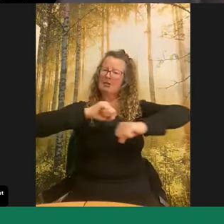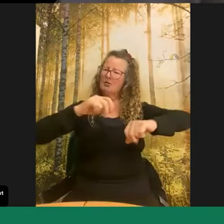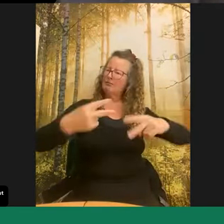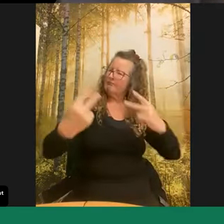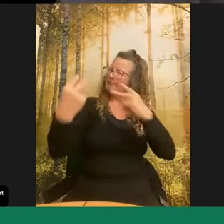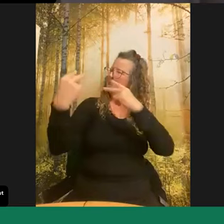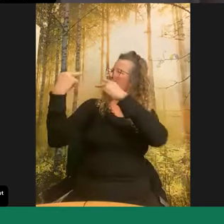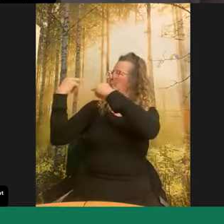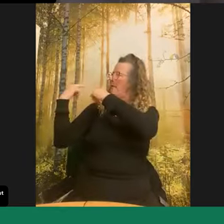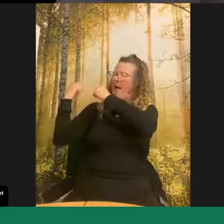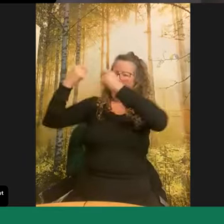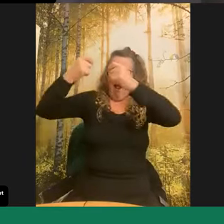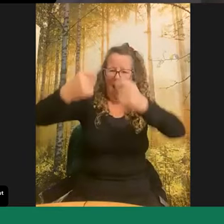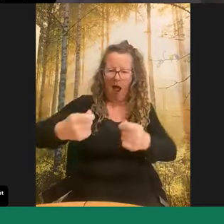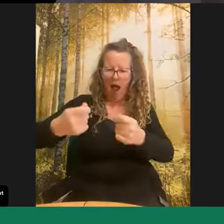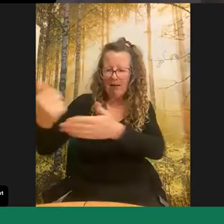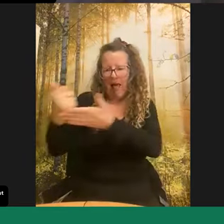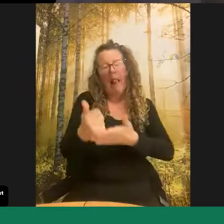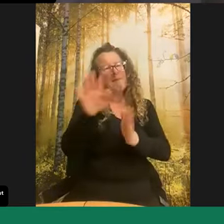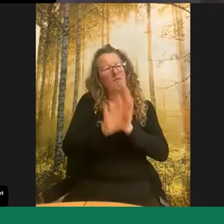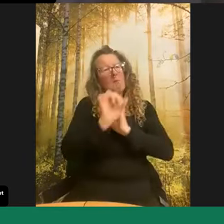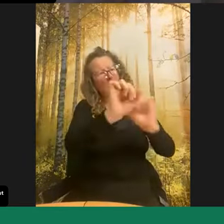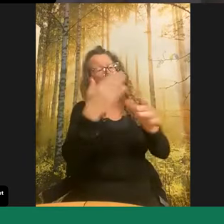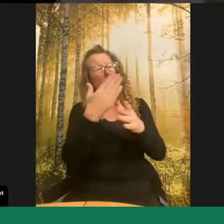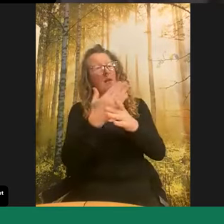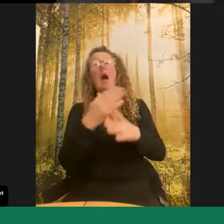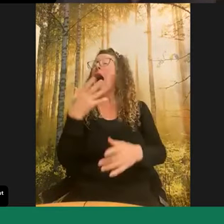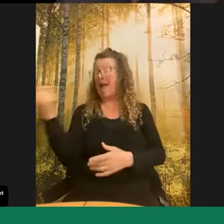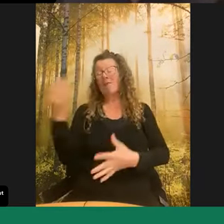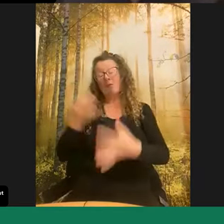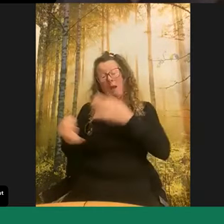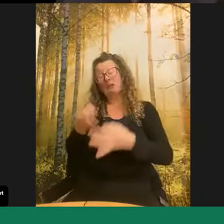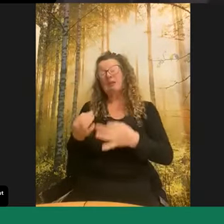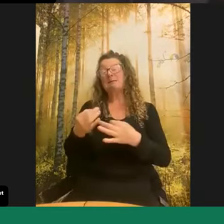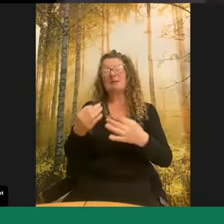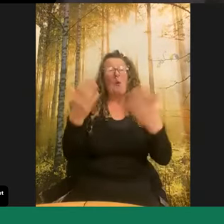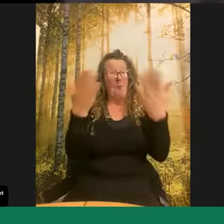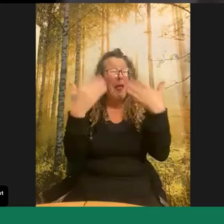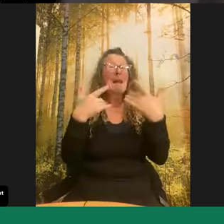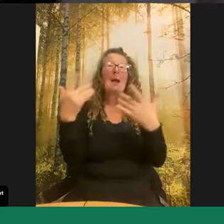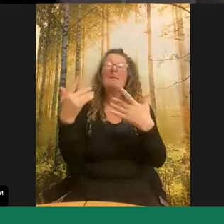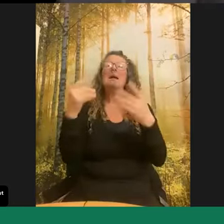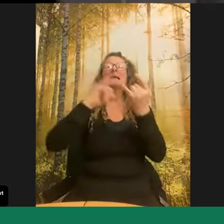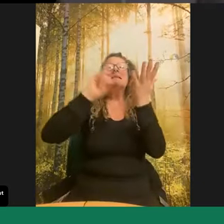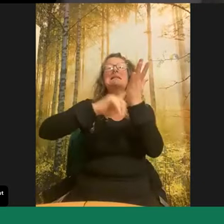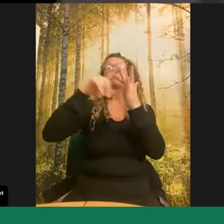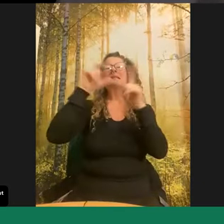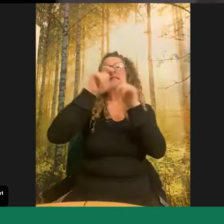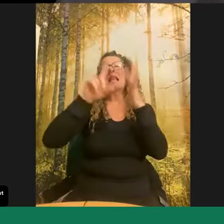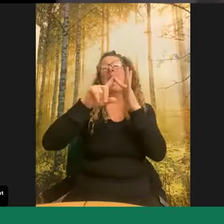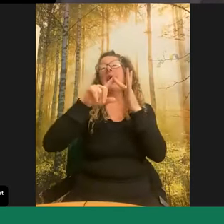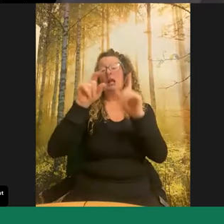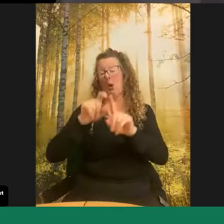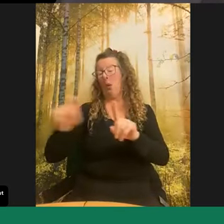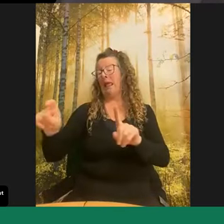work to kind of aid us. I've got some questions that have come in, so feel free to keep on dropping them. The Slido link is in the chat. We'll have about 10